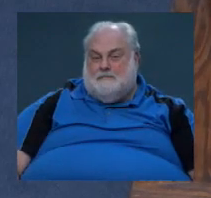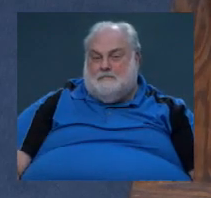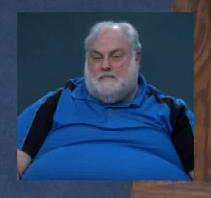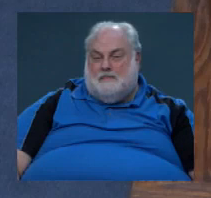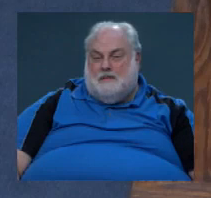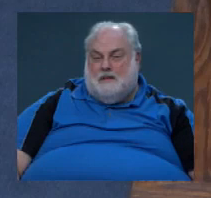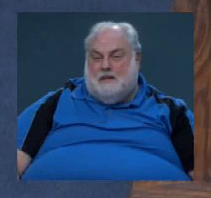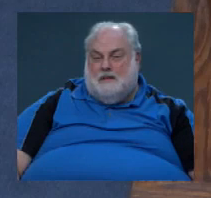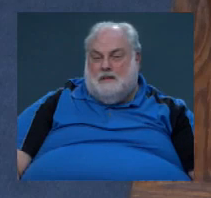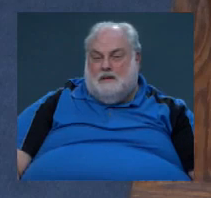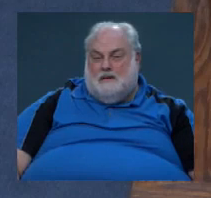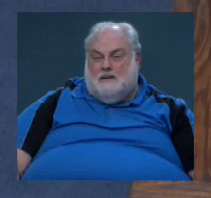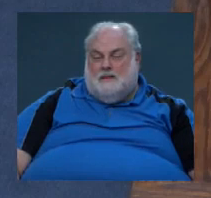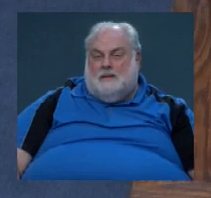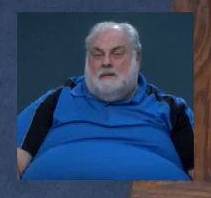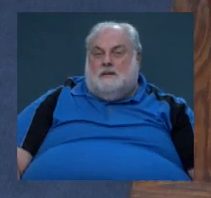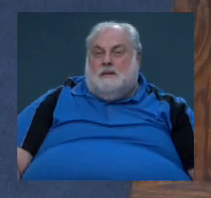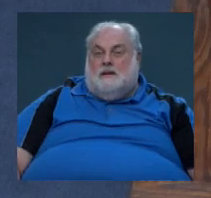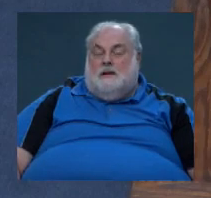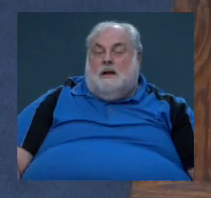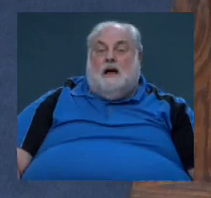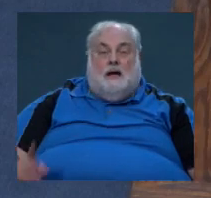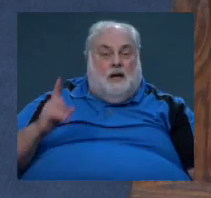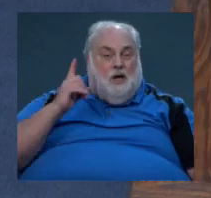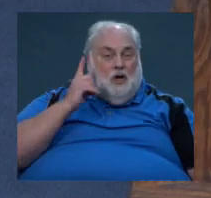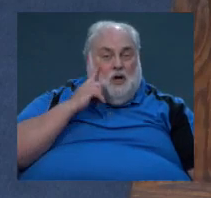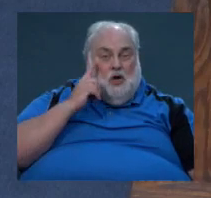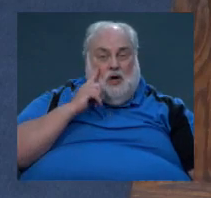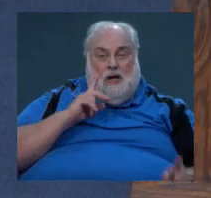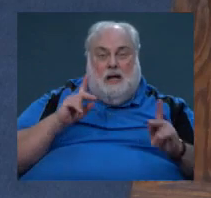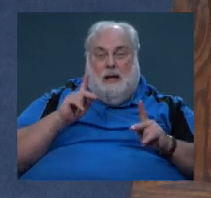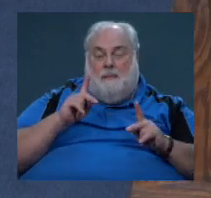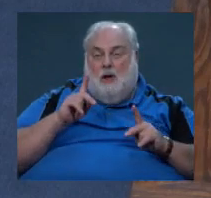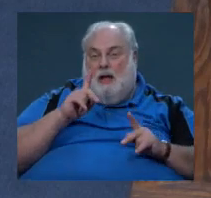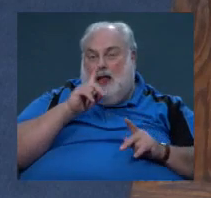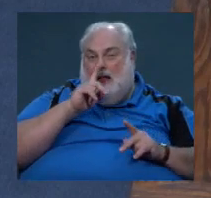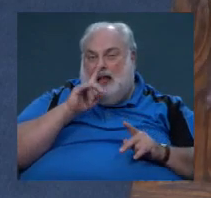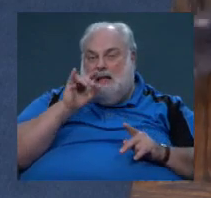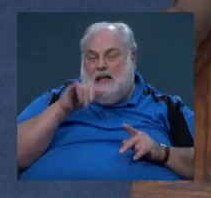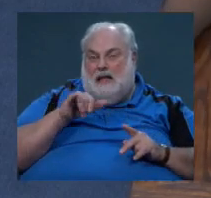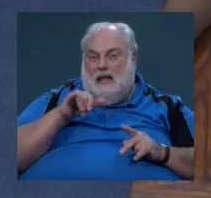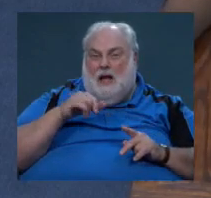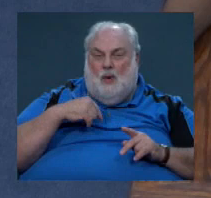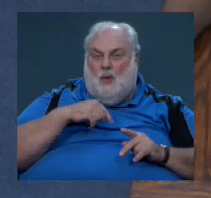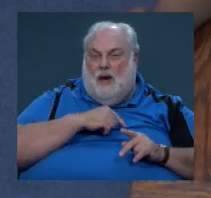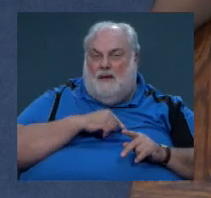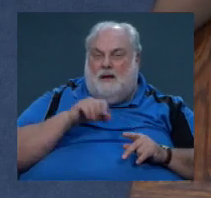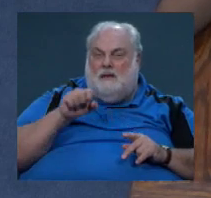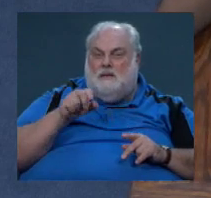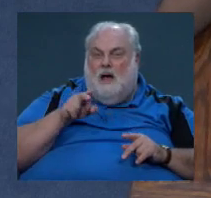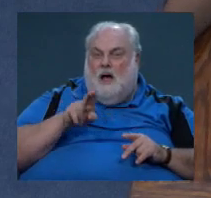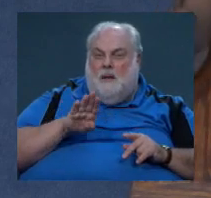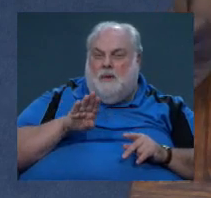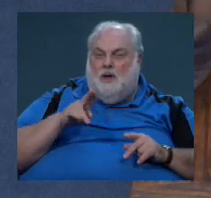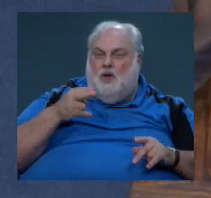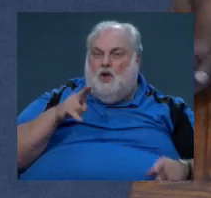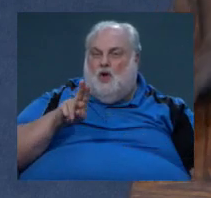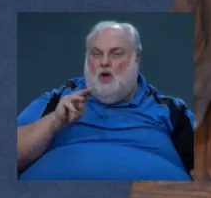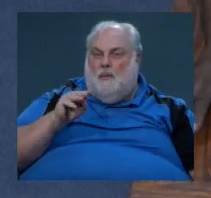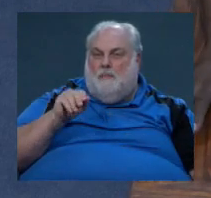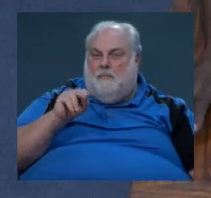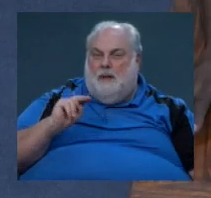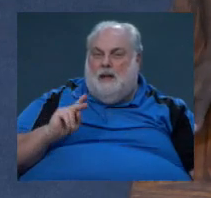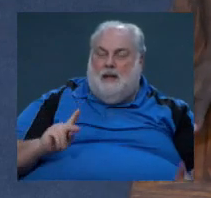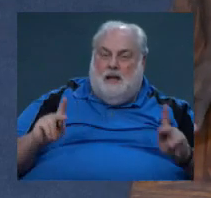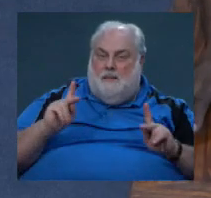We talk, I heard people talk about folks like we got a subhuman people here. We got